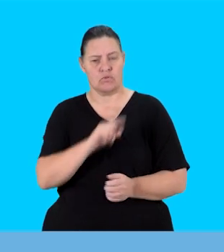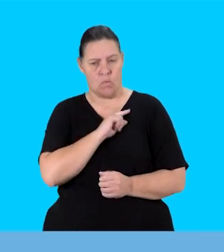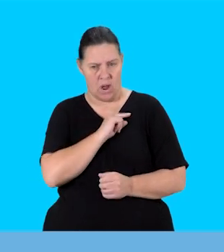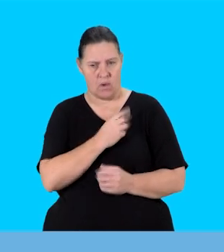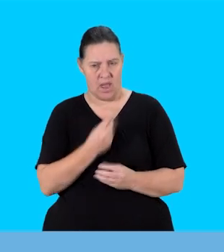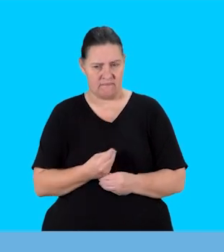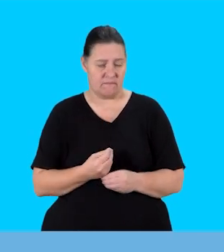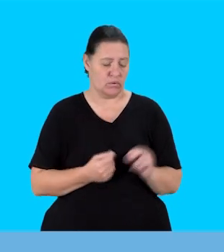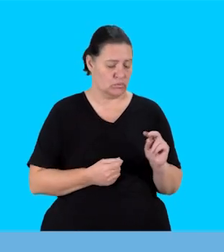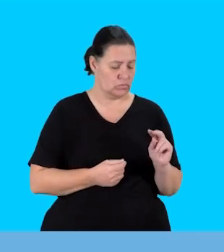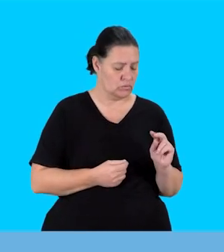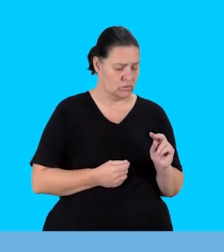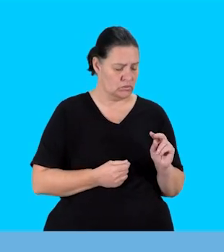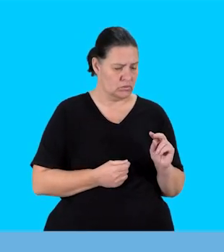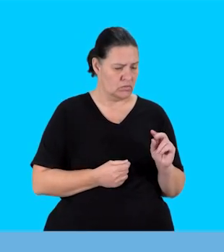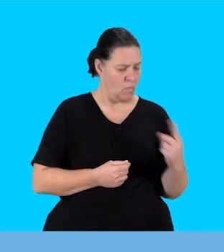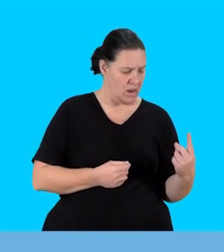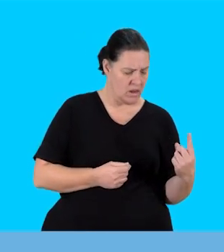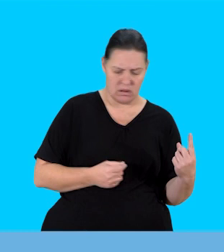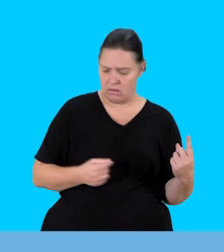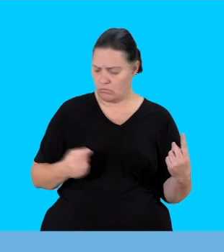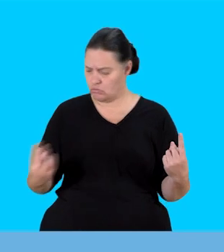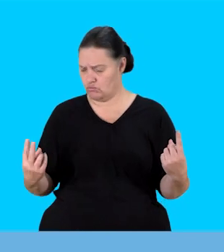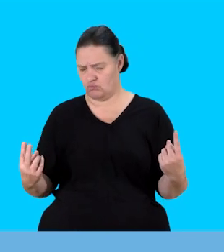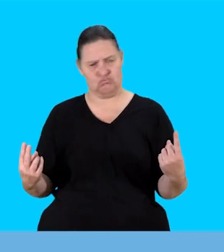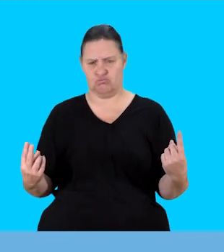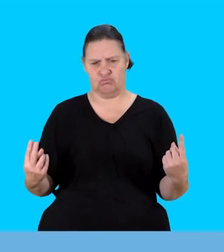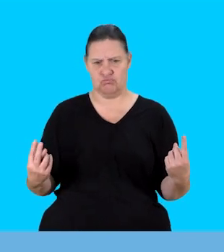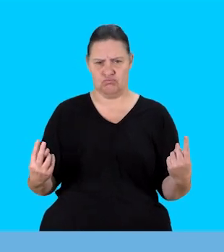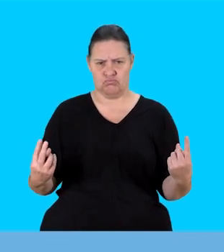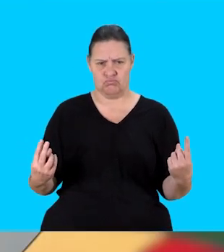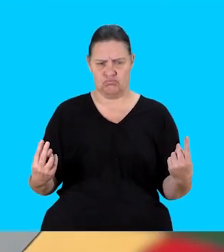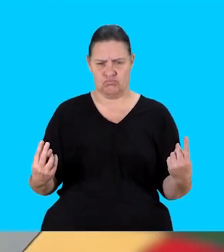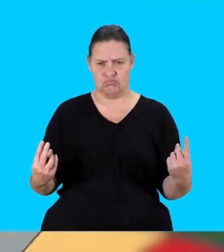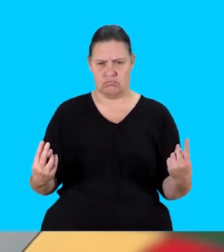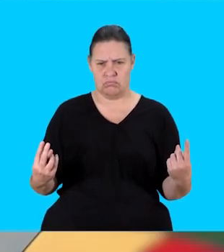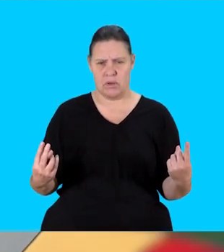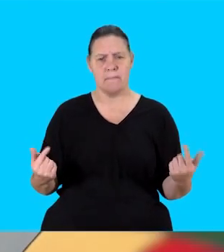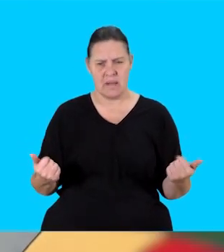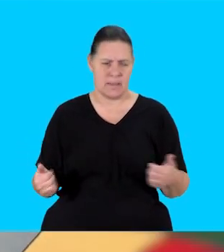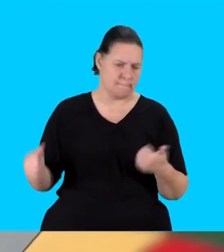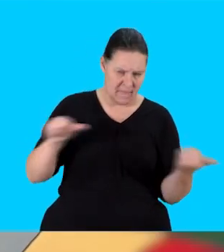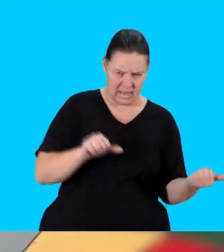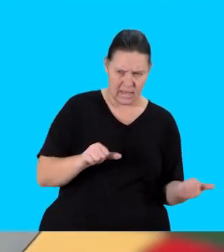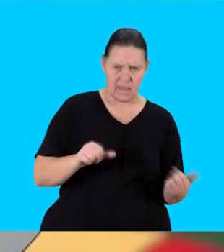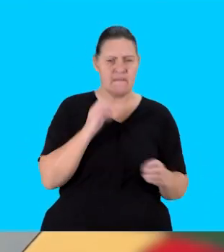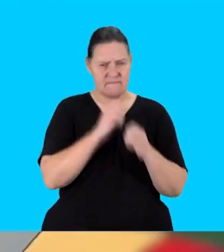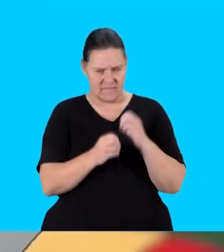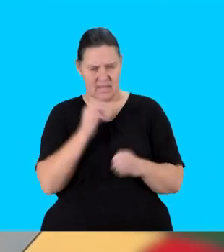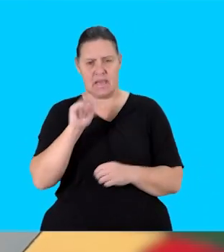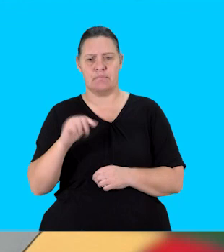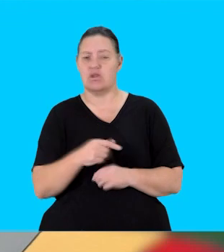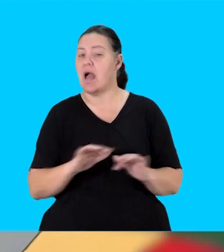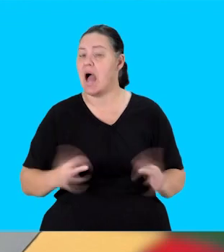now have 2. But on the left-hand side, we will now have 1. So we now need to then go back and balance the